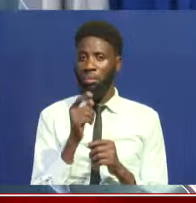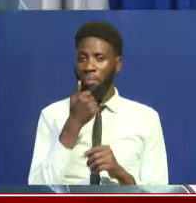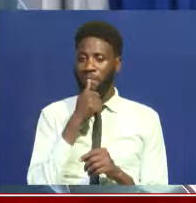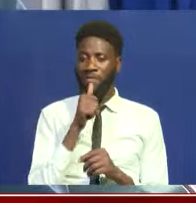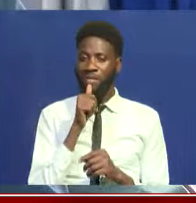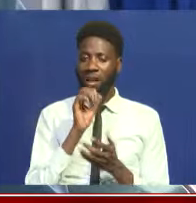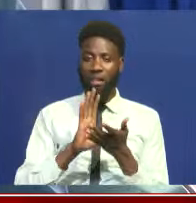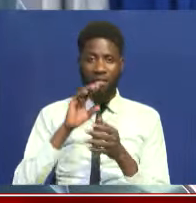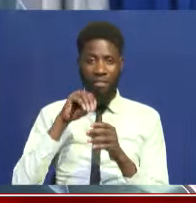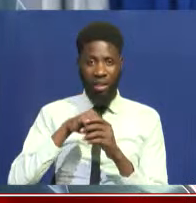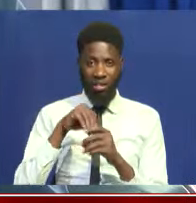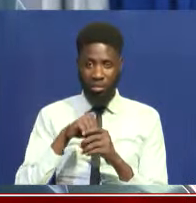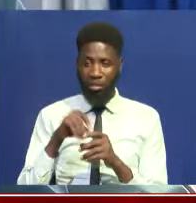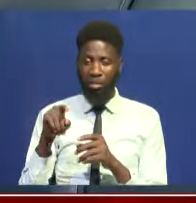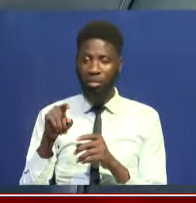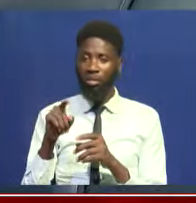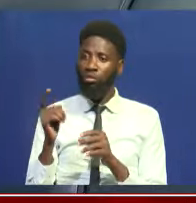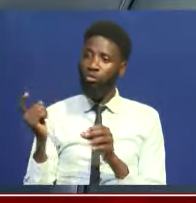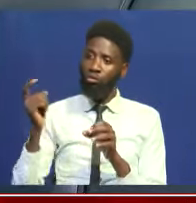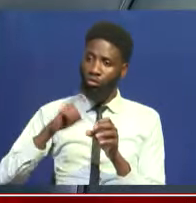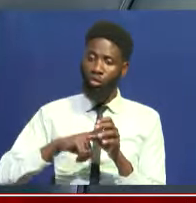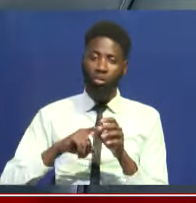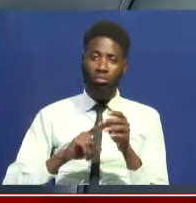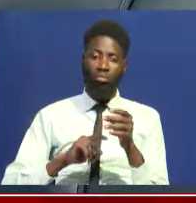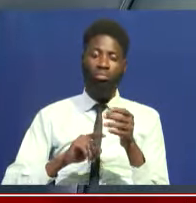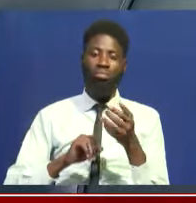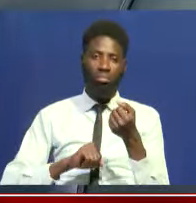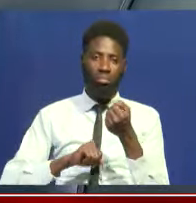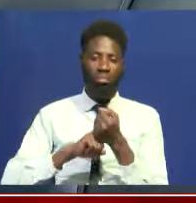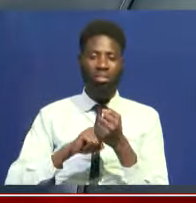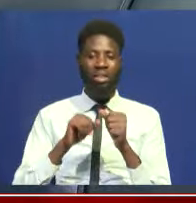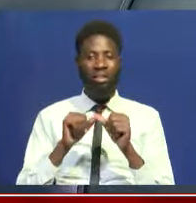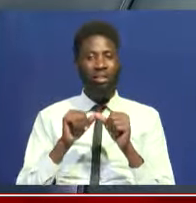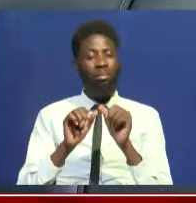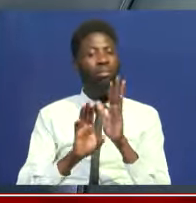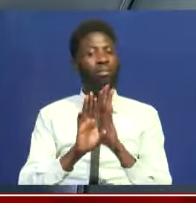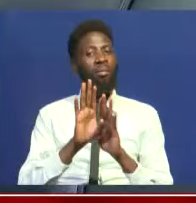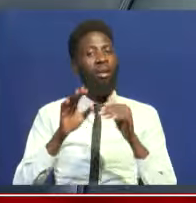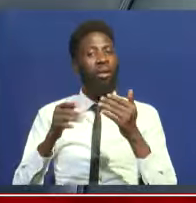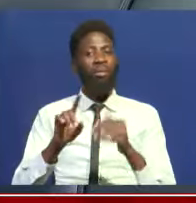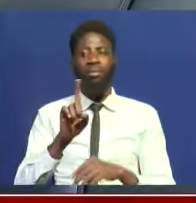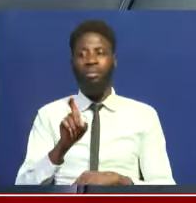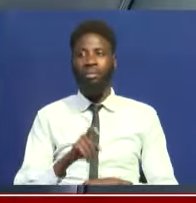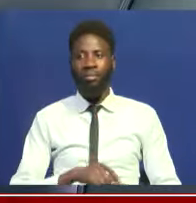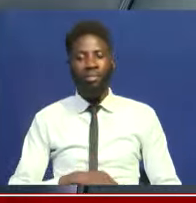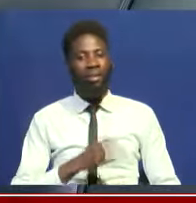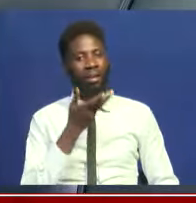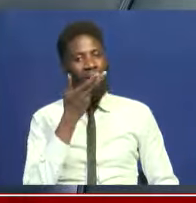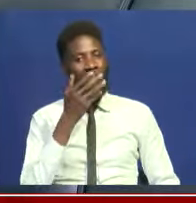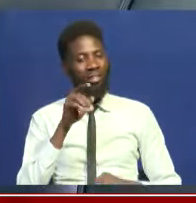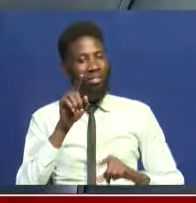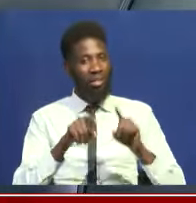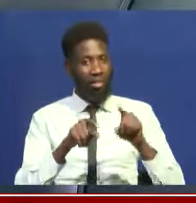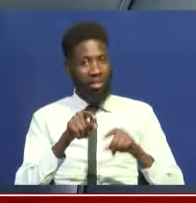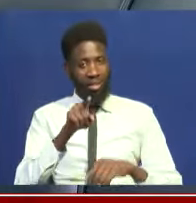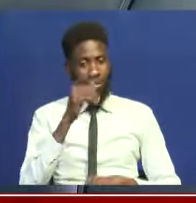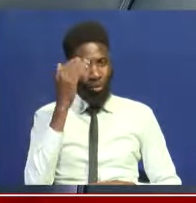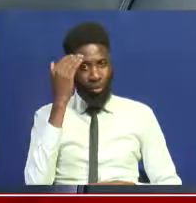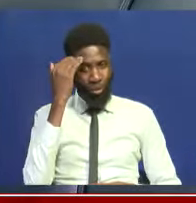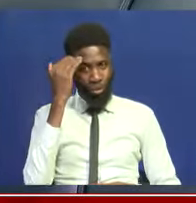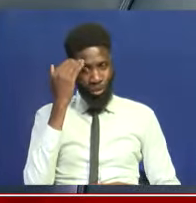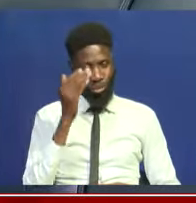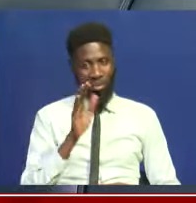to sustainable development? Well, so the answer probably varies. You, as you know better than I do, it's a